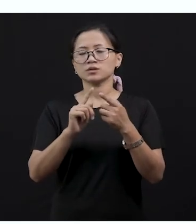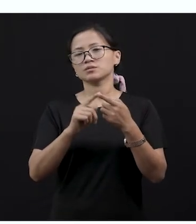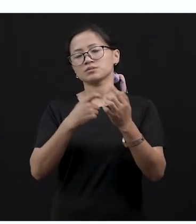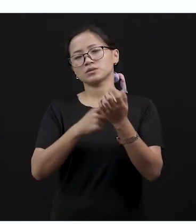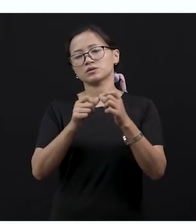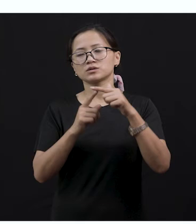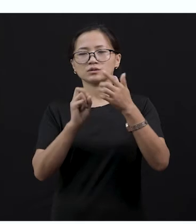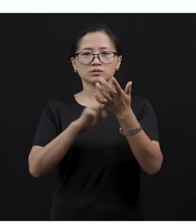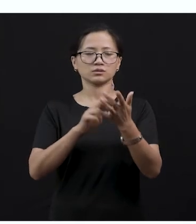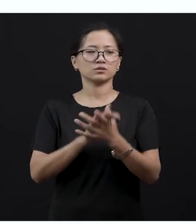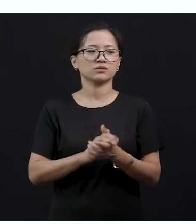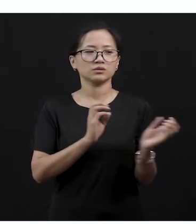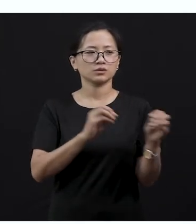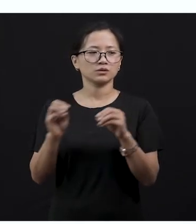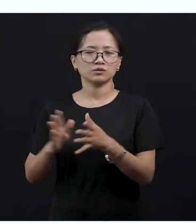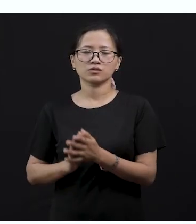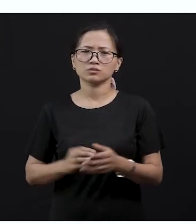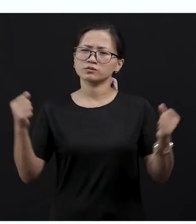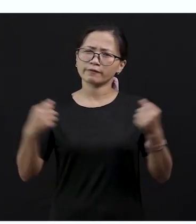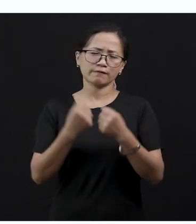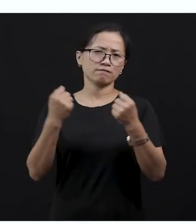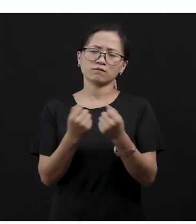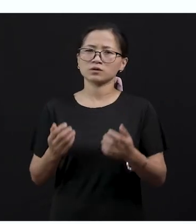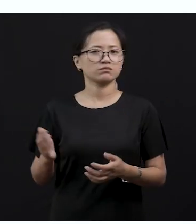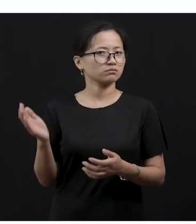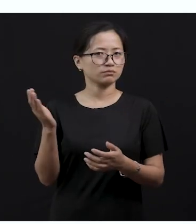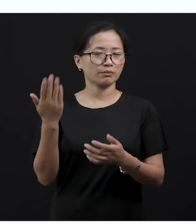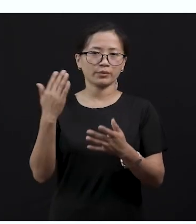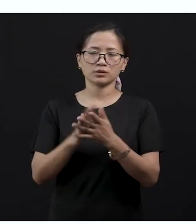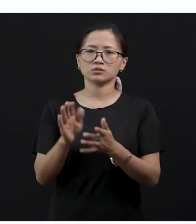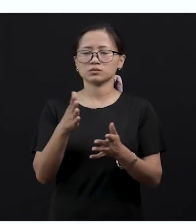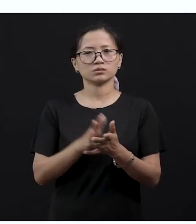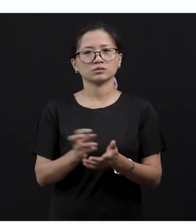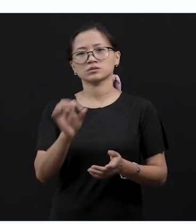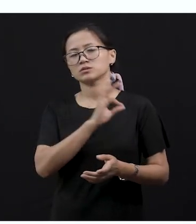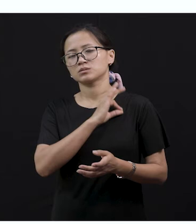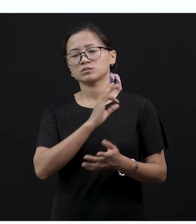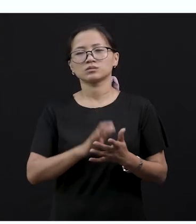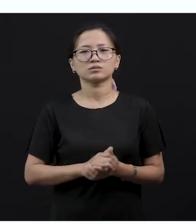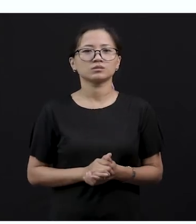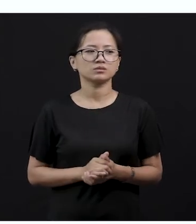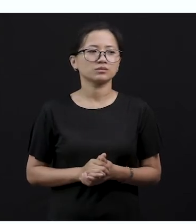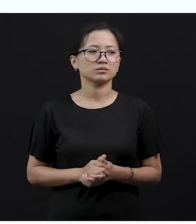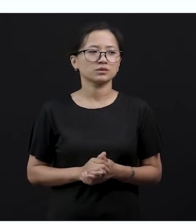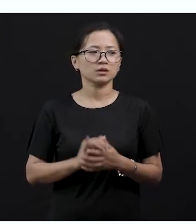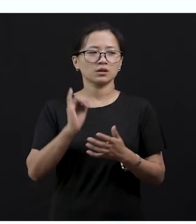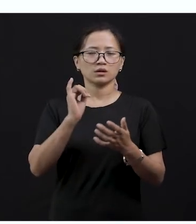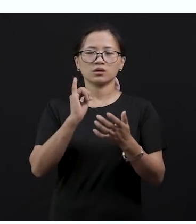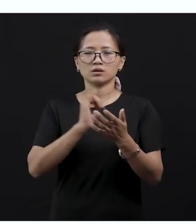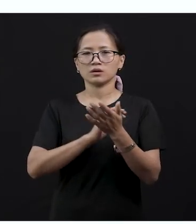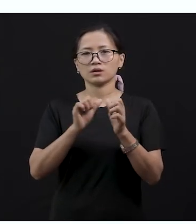Here, Mahatma Gandhi, he doesn't want to fight back, okay? He doesn't like violence, so that is ahimsa,